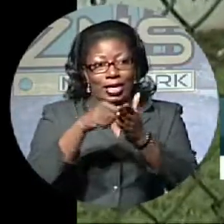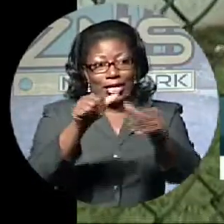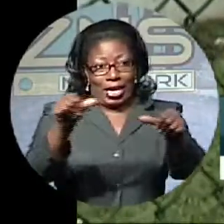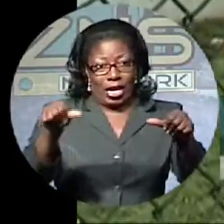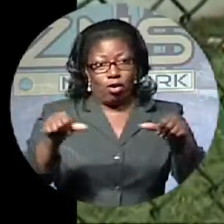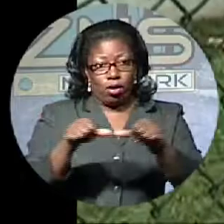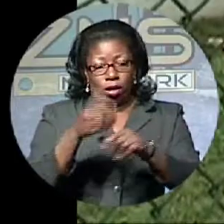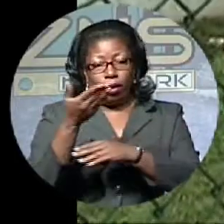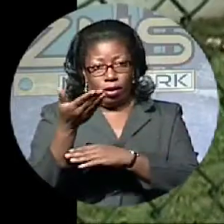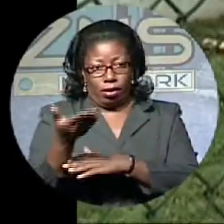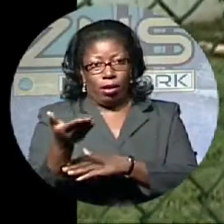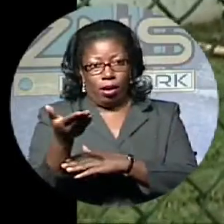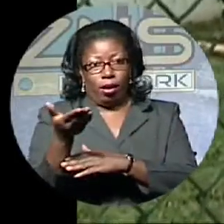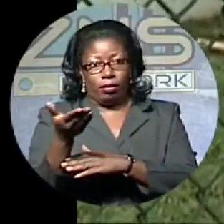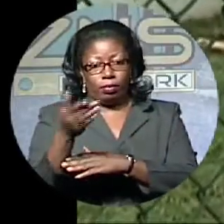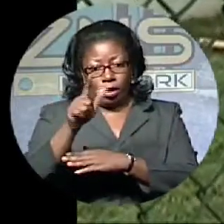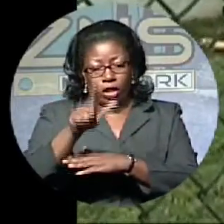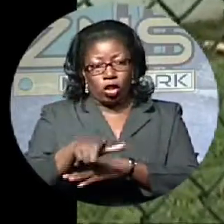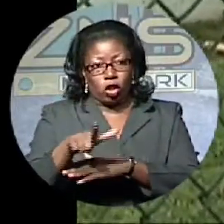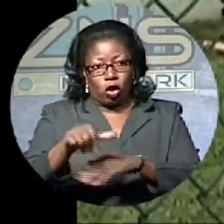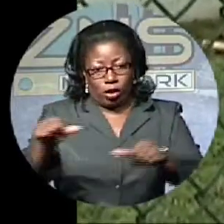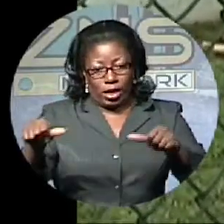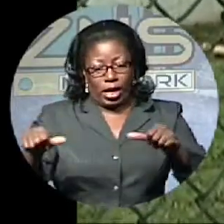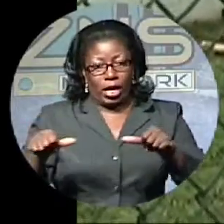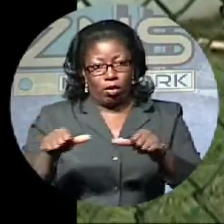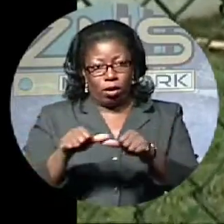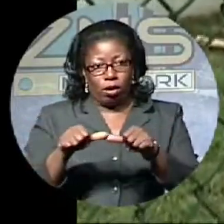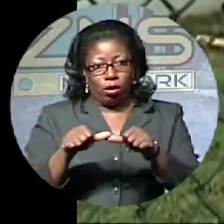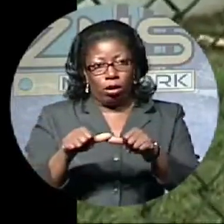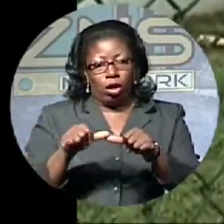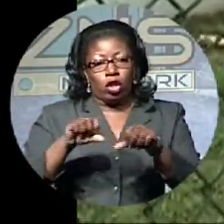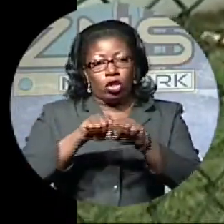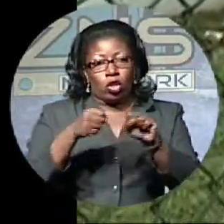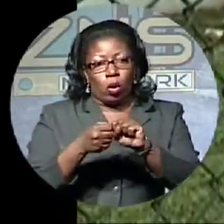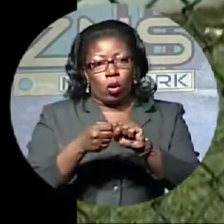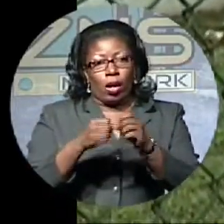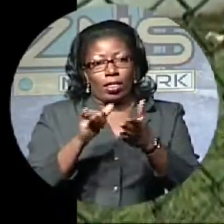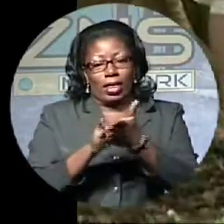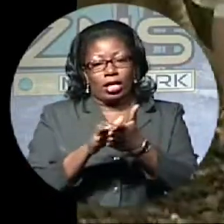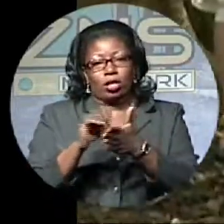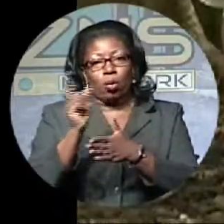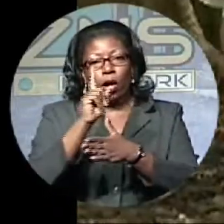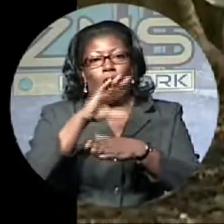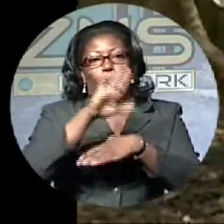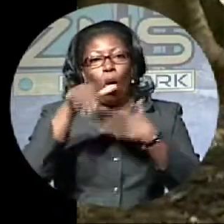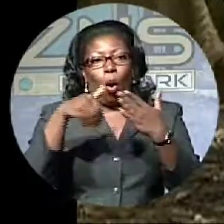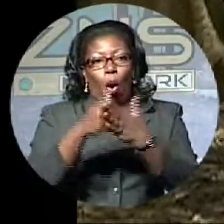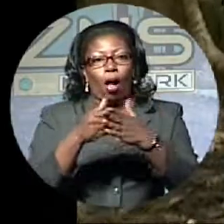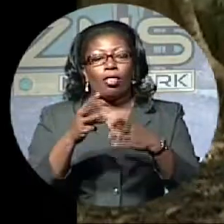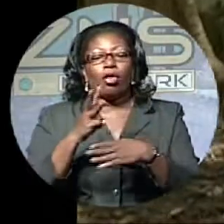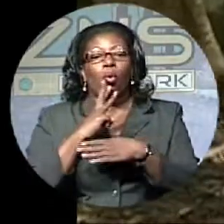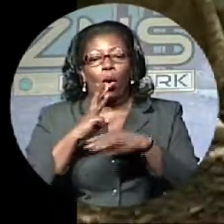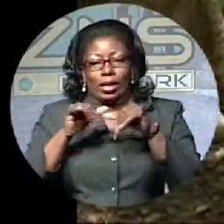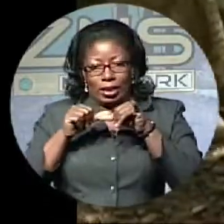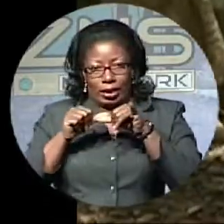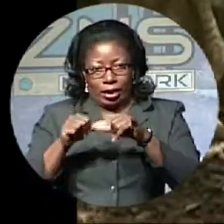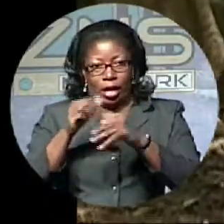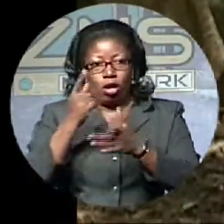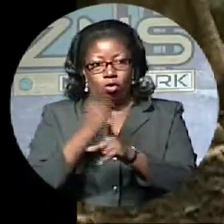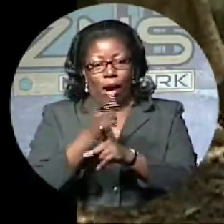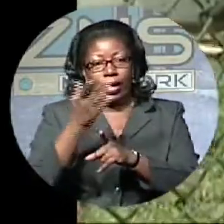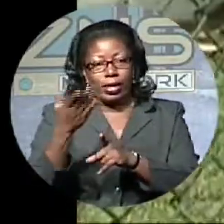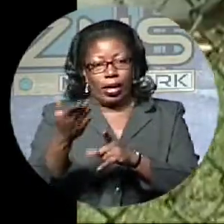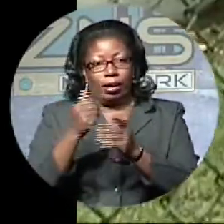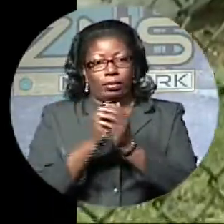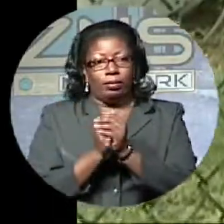alone. This is the lowest lying point of the garden, so this is where it all kind of settled. However, Terrence Rollins is looking at the brighter side